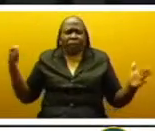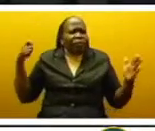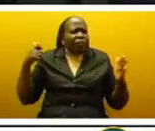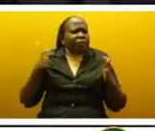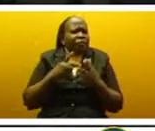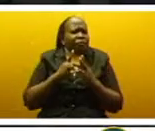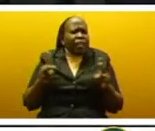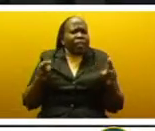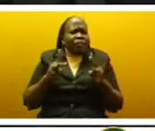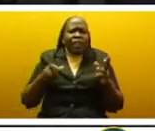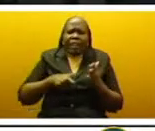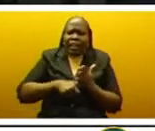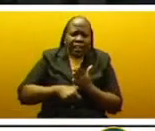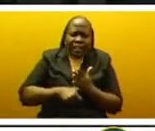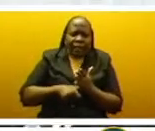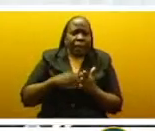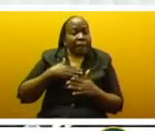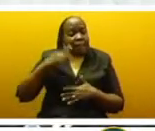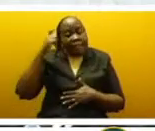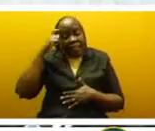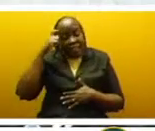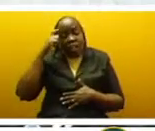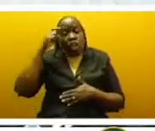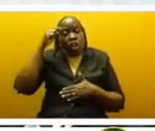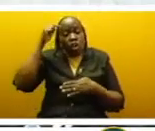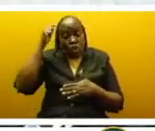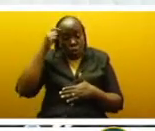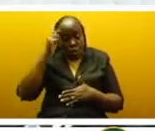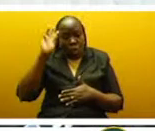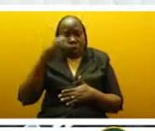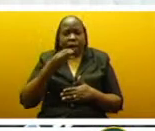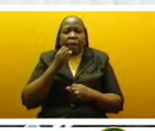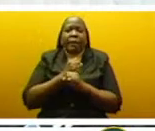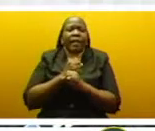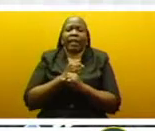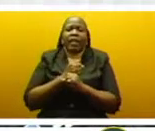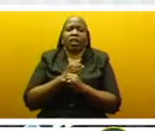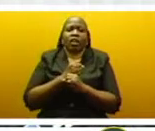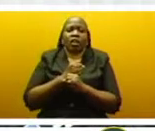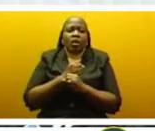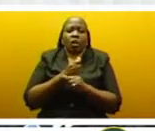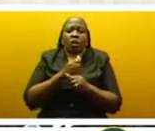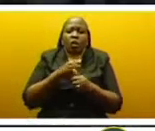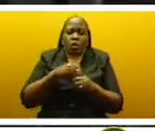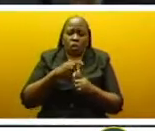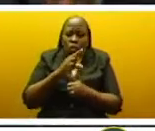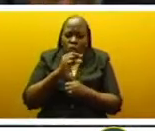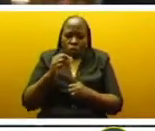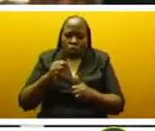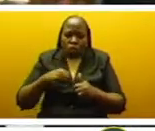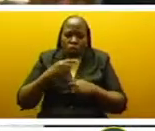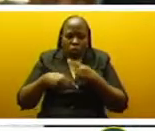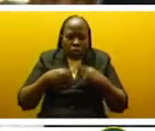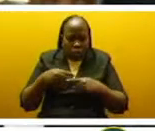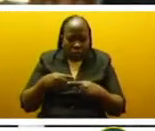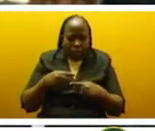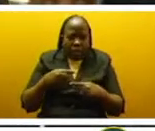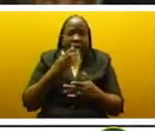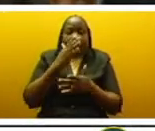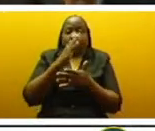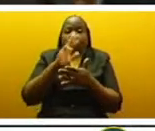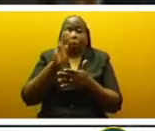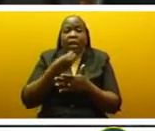I know we are making progress, a lot of progress. There were times to file a petition like this was not